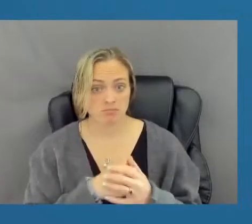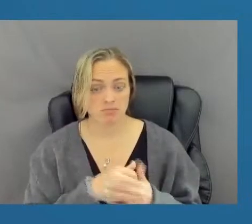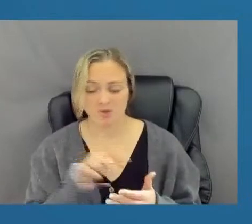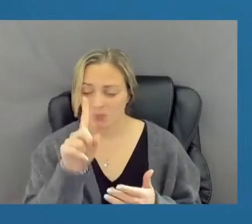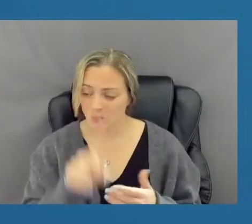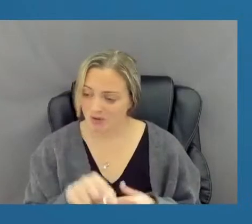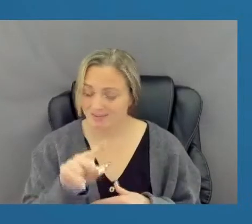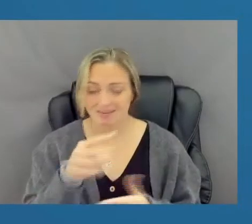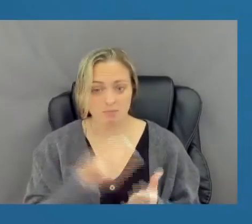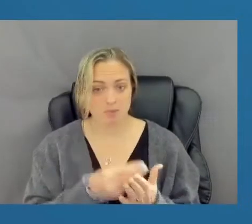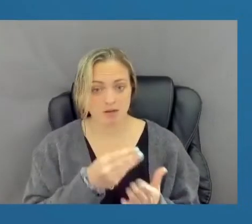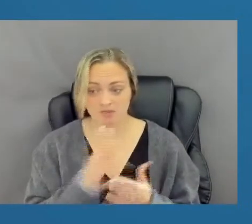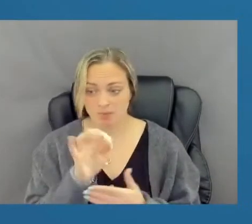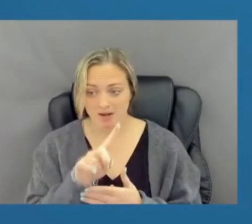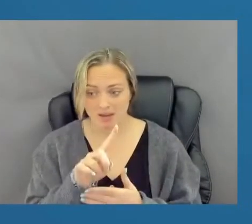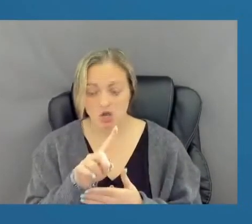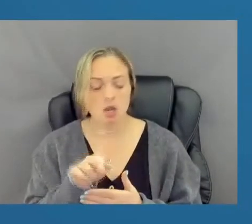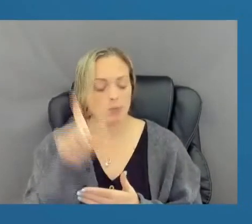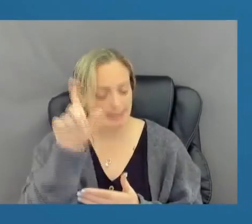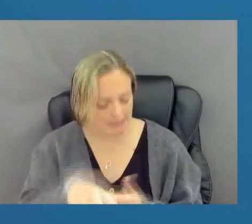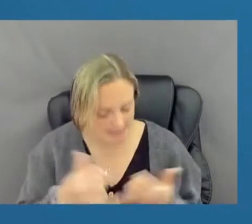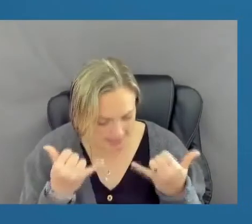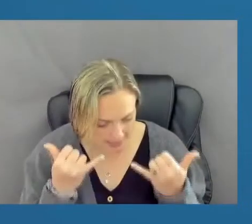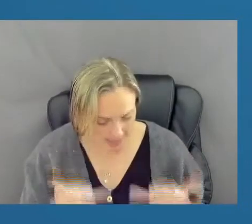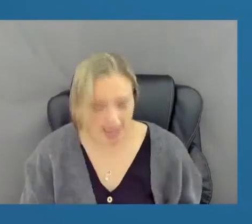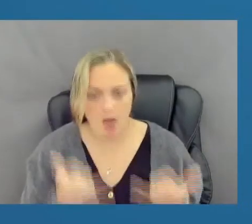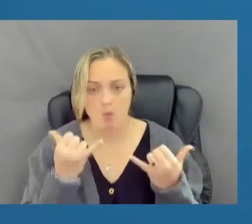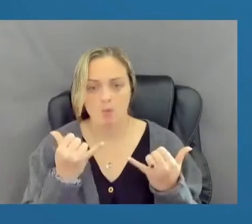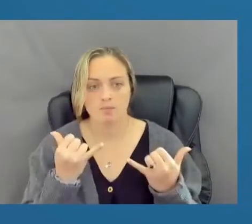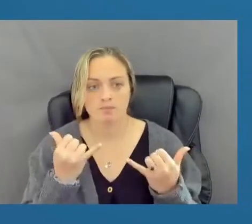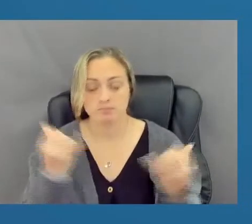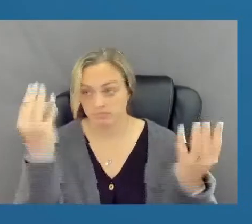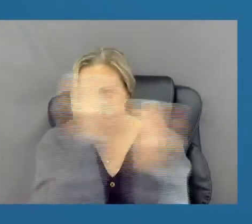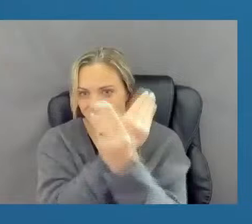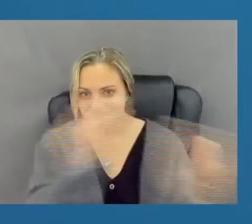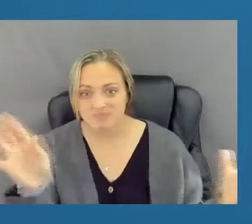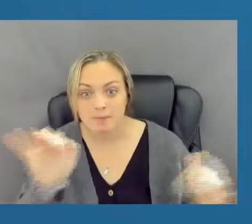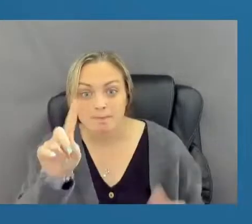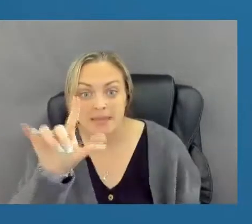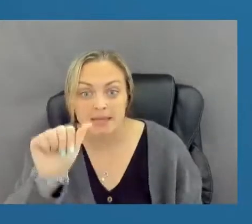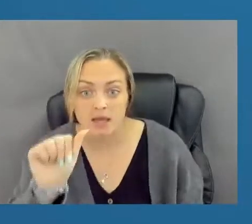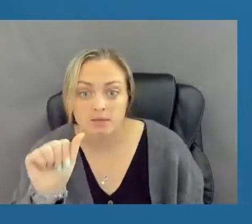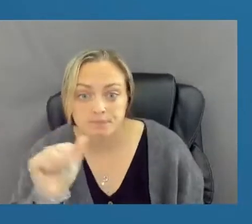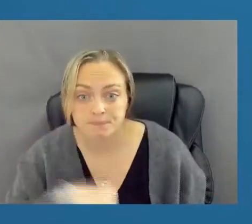funds, and we need it now. You know what, media? This message is for you now.